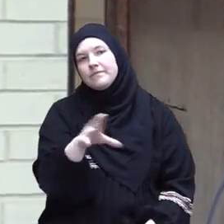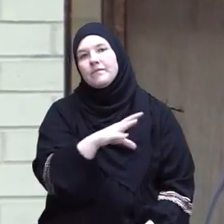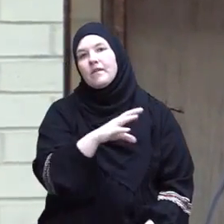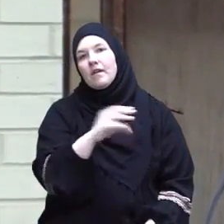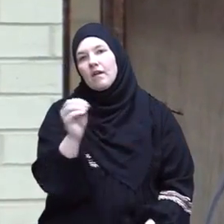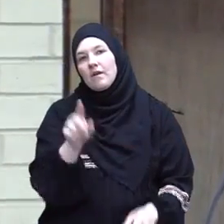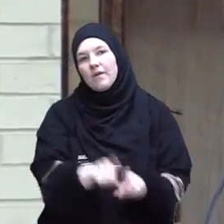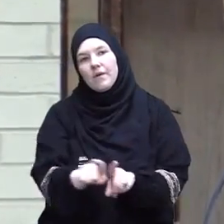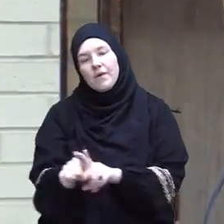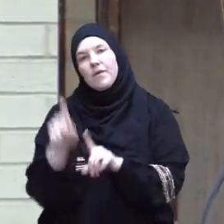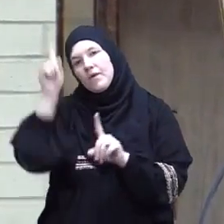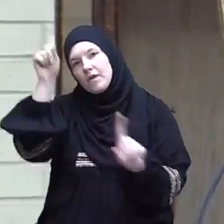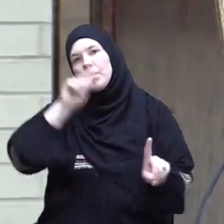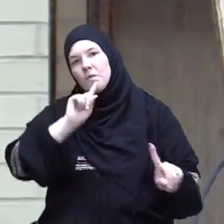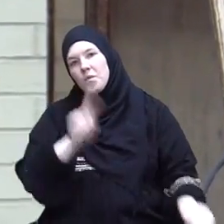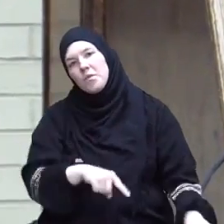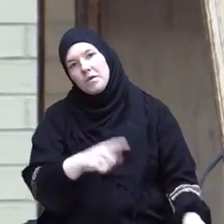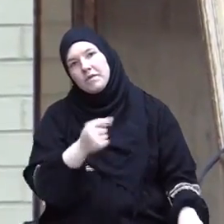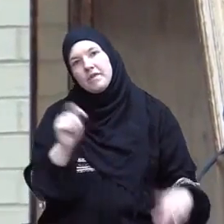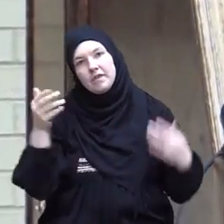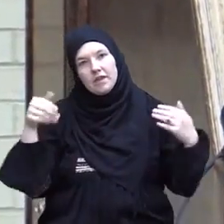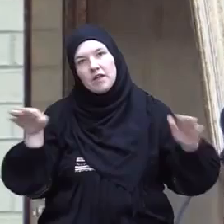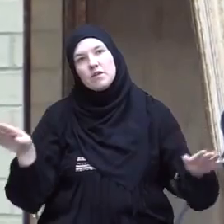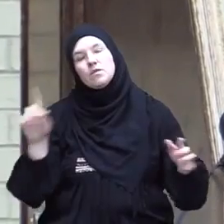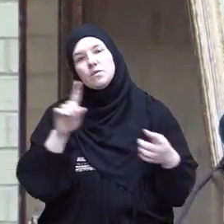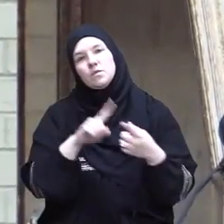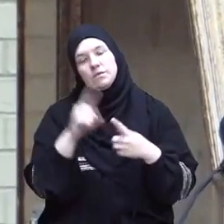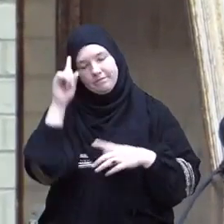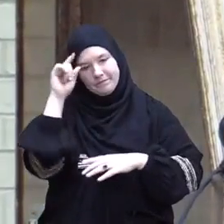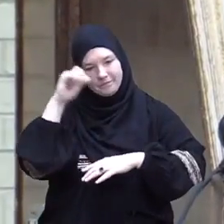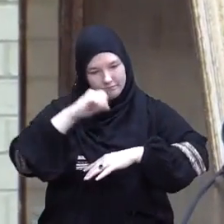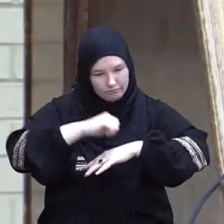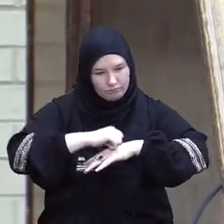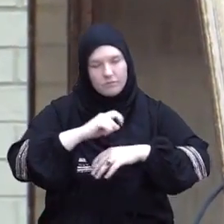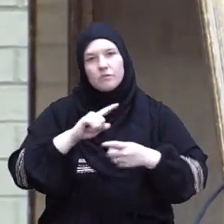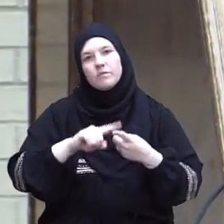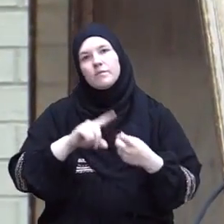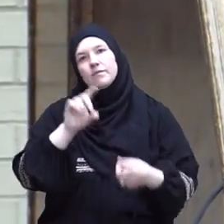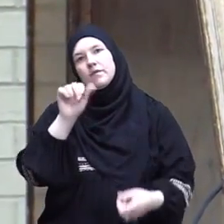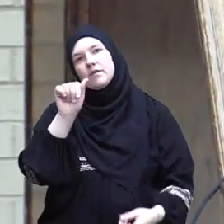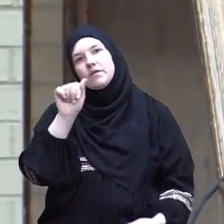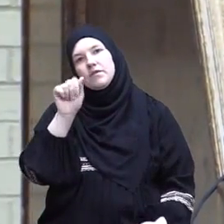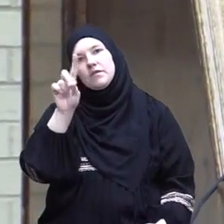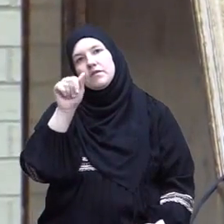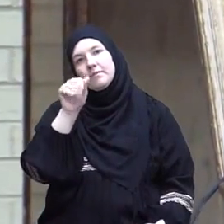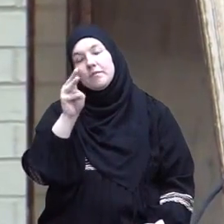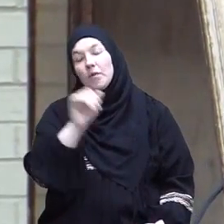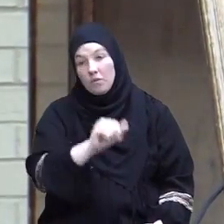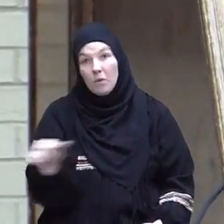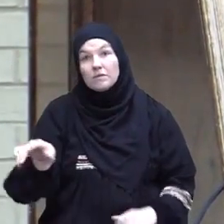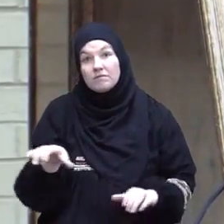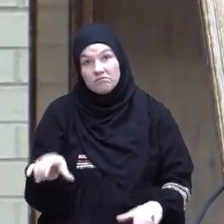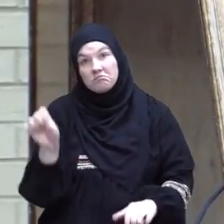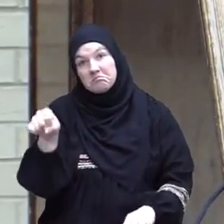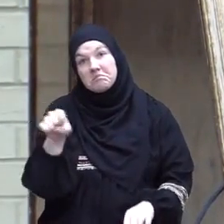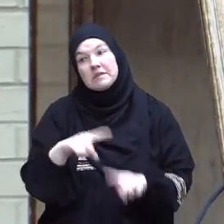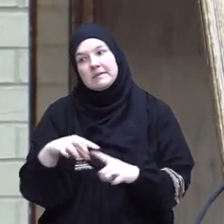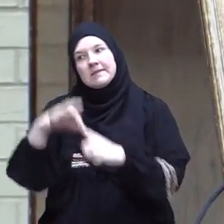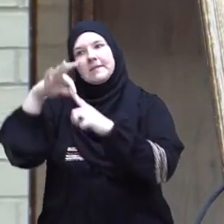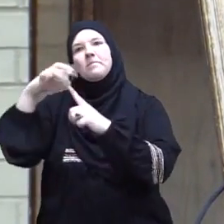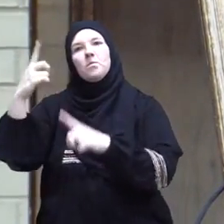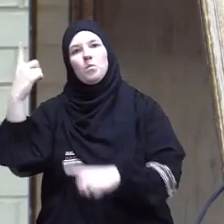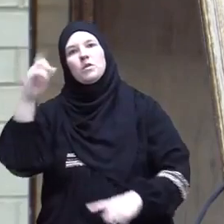wa ta'ala ordering the angels to prostrate to Adam, and they all did except for Iblis, who